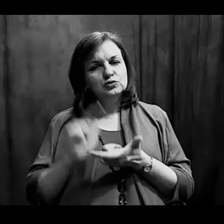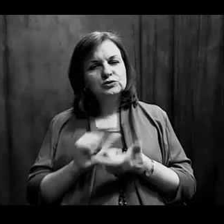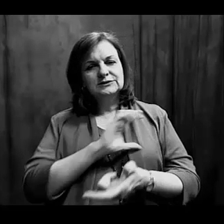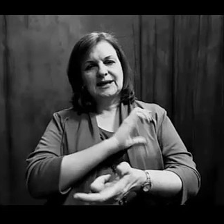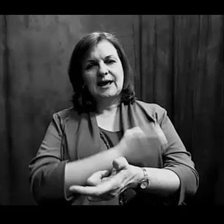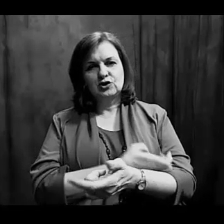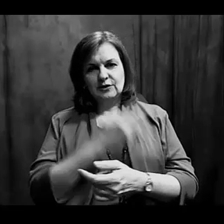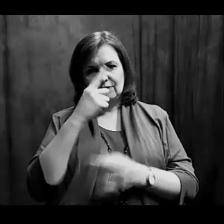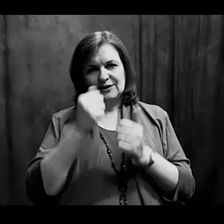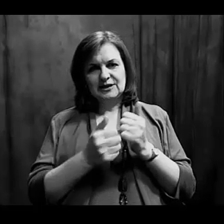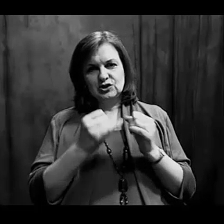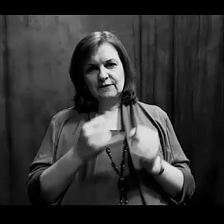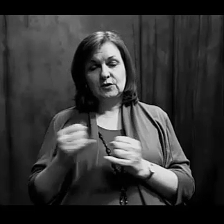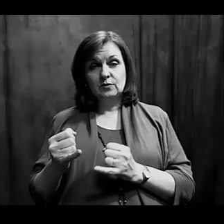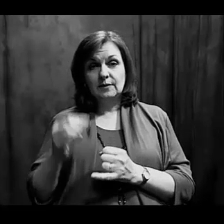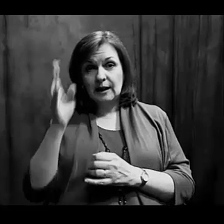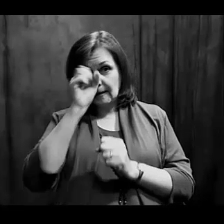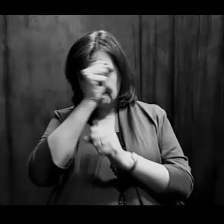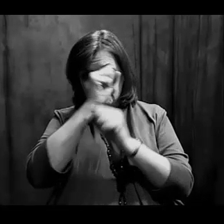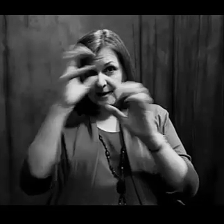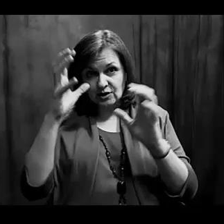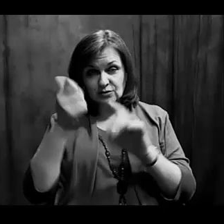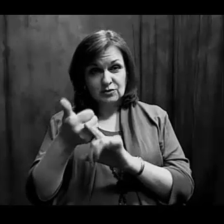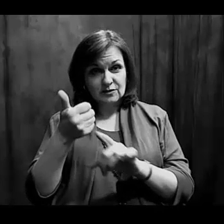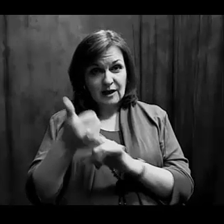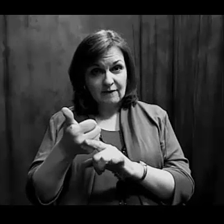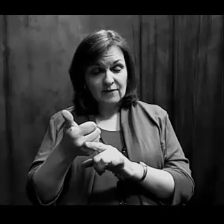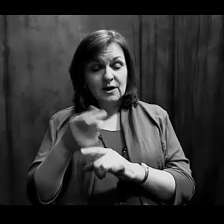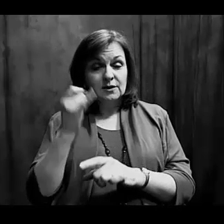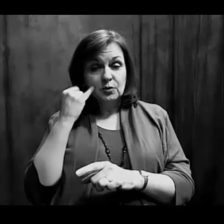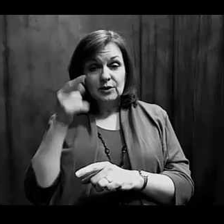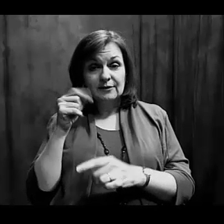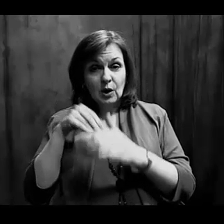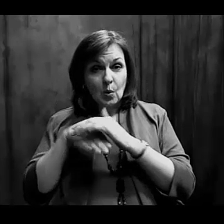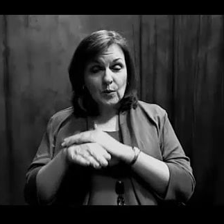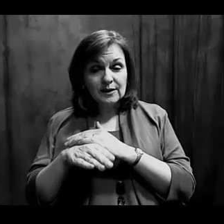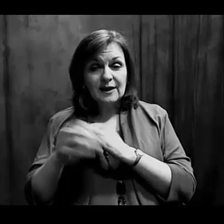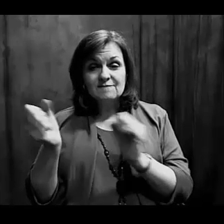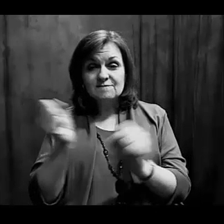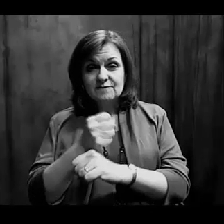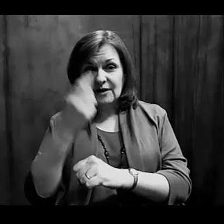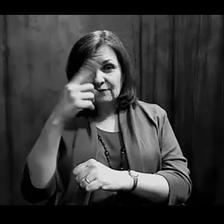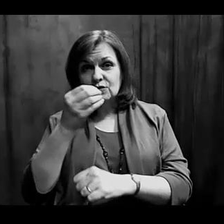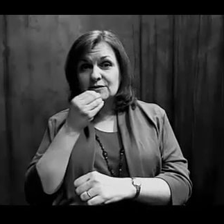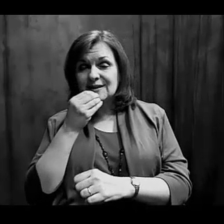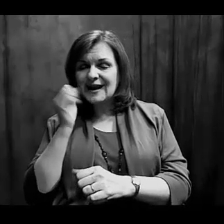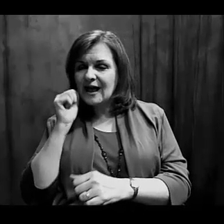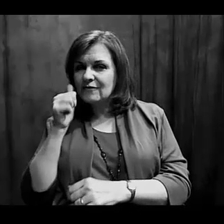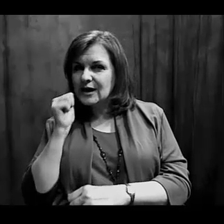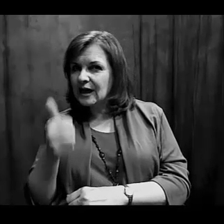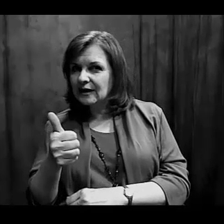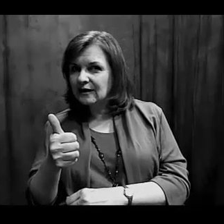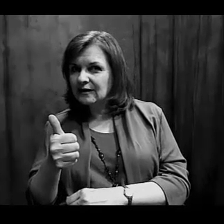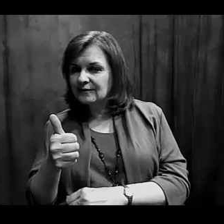a constant drain on an individual. Think about if every day you had to fight for your